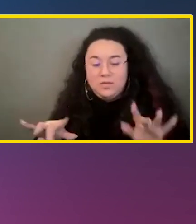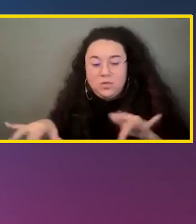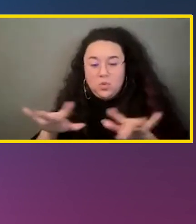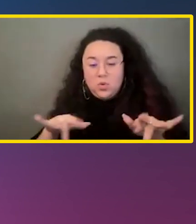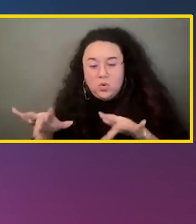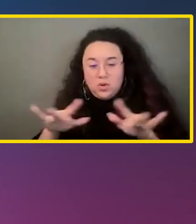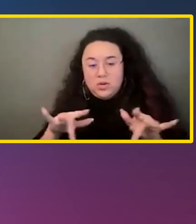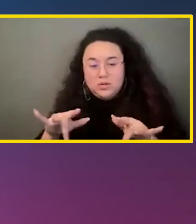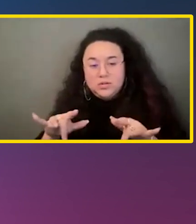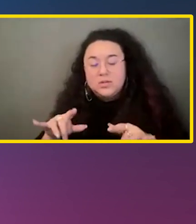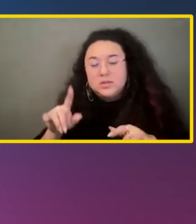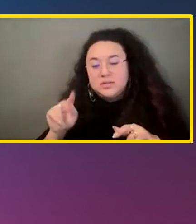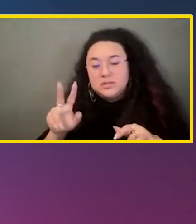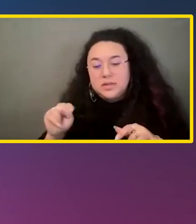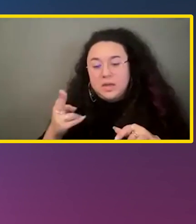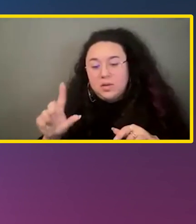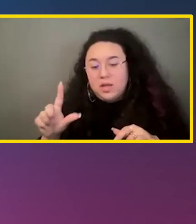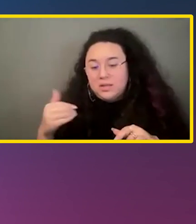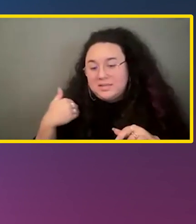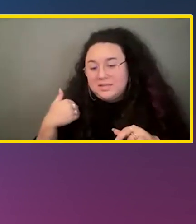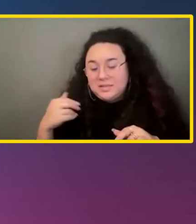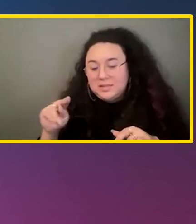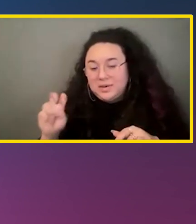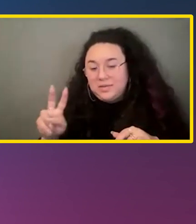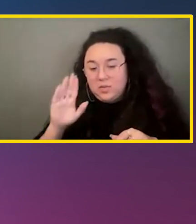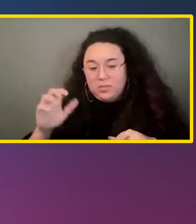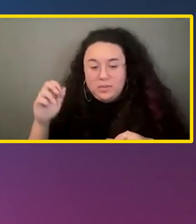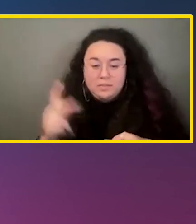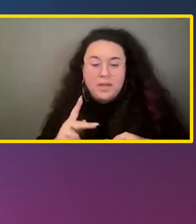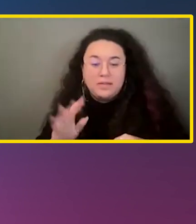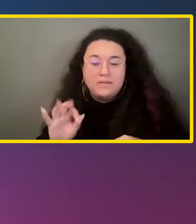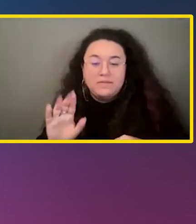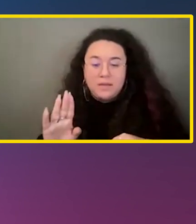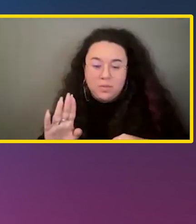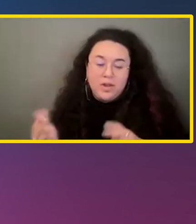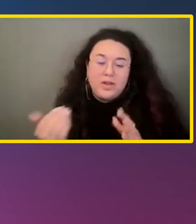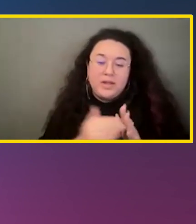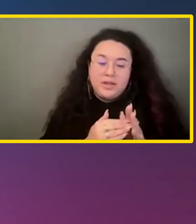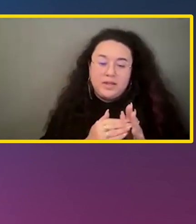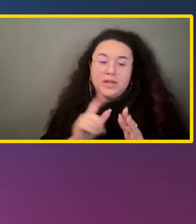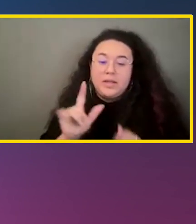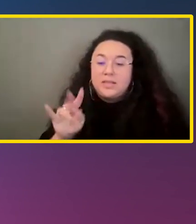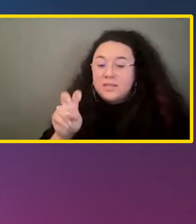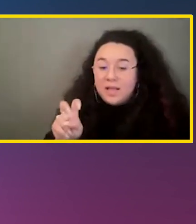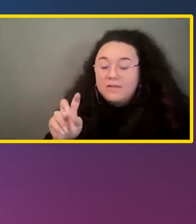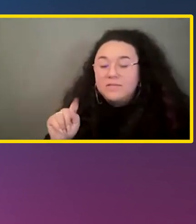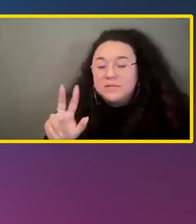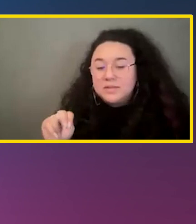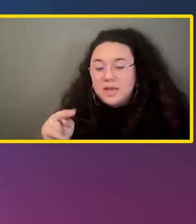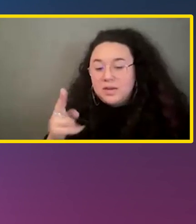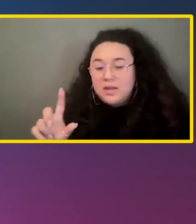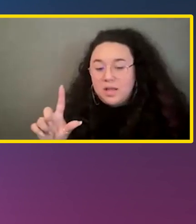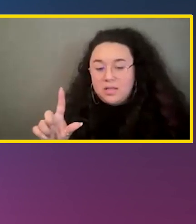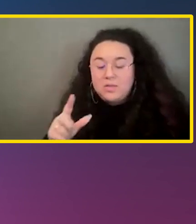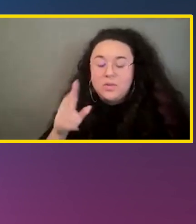that happened at Town Hall in November. We are going to be back in February, once again, live at Town Hall. So we hope